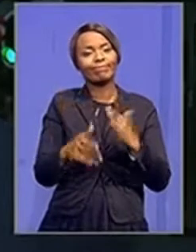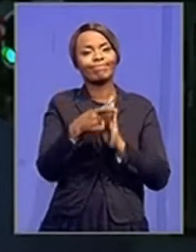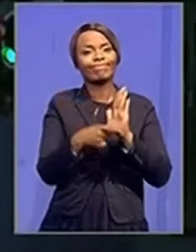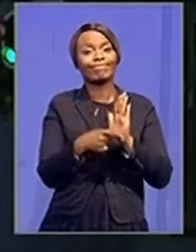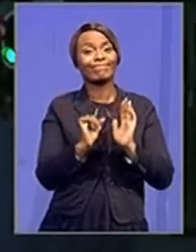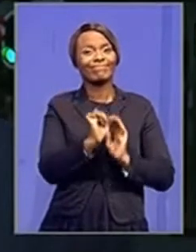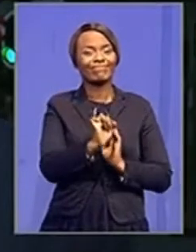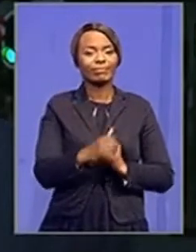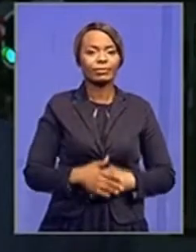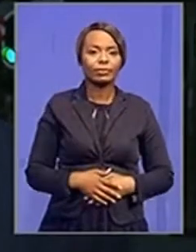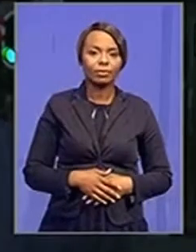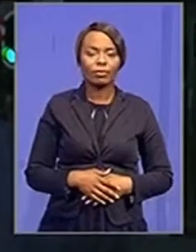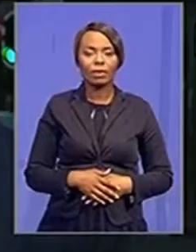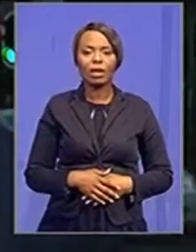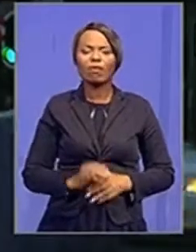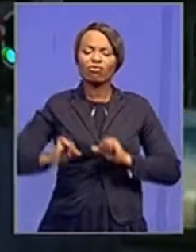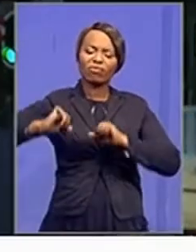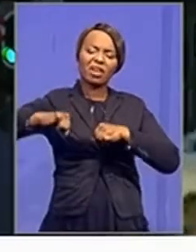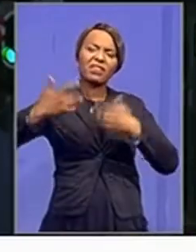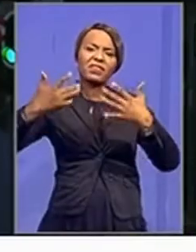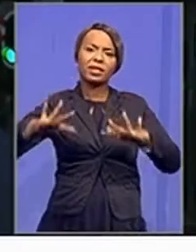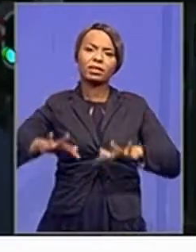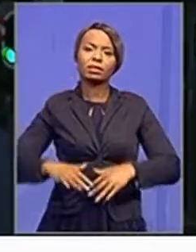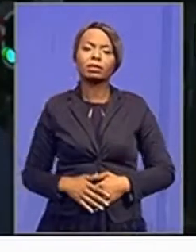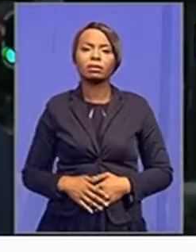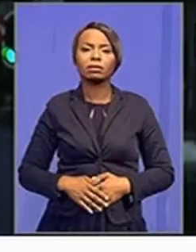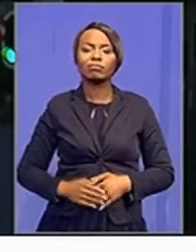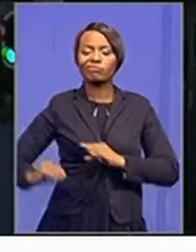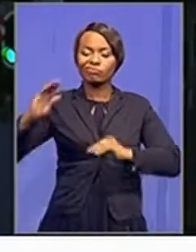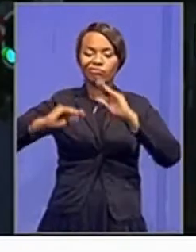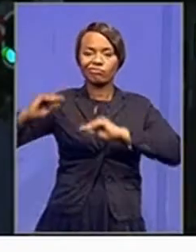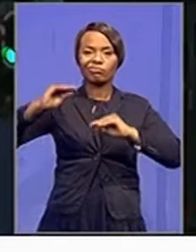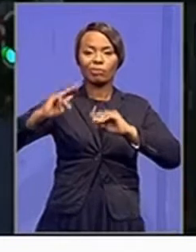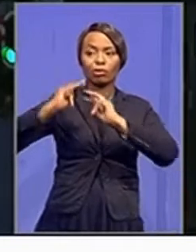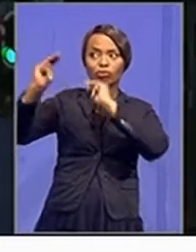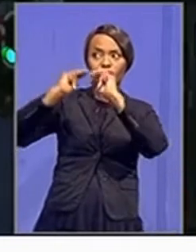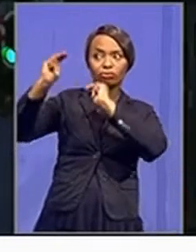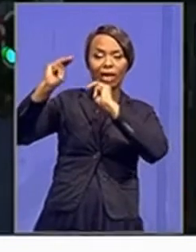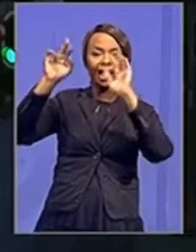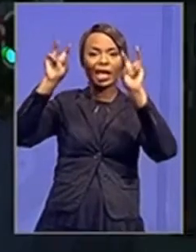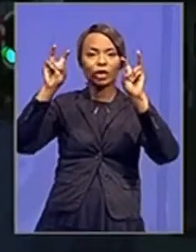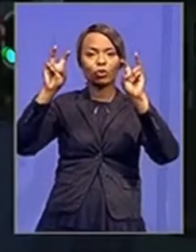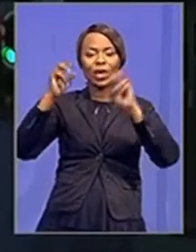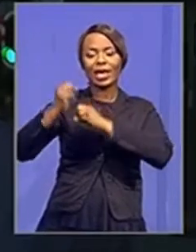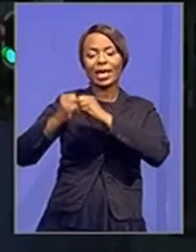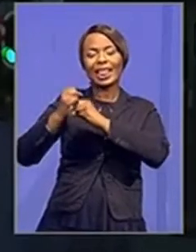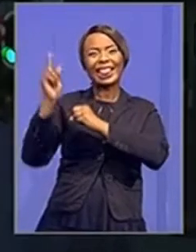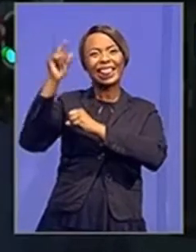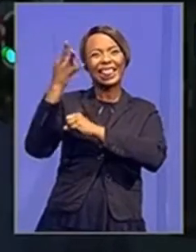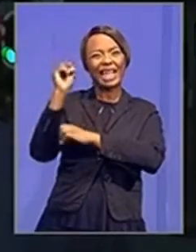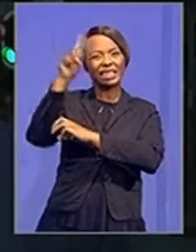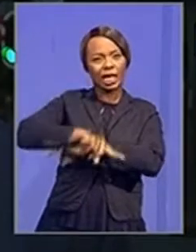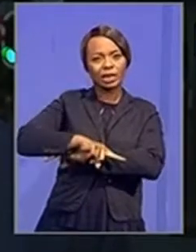Well, we have already agreed. We've spoken about the issue of the 30 days. We have got a meeting of the National Working